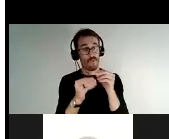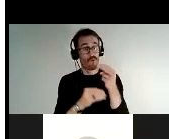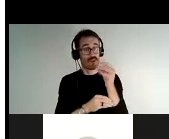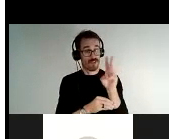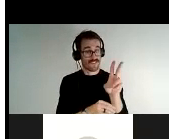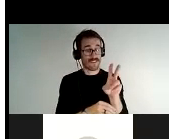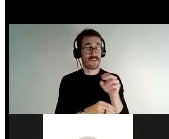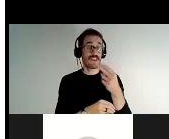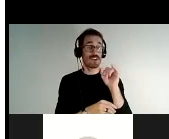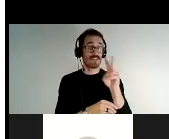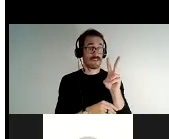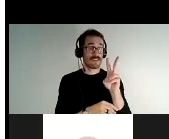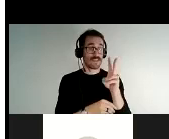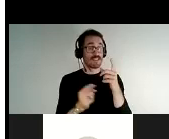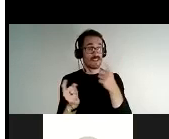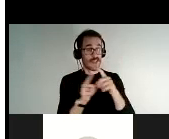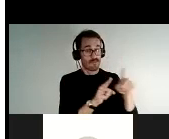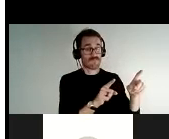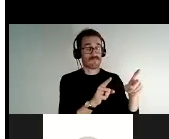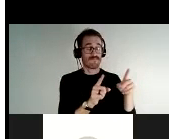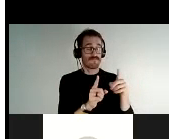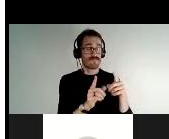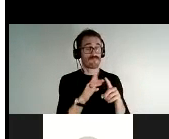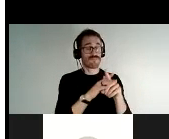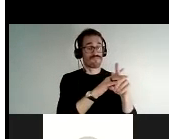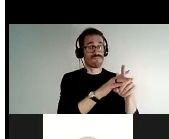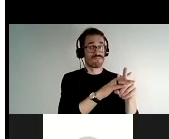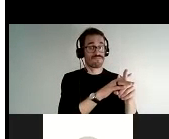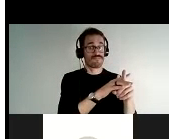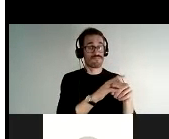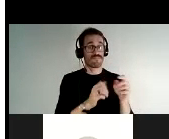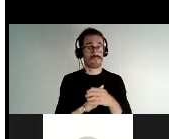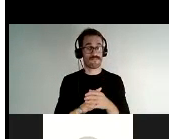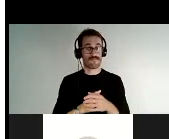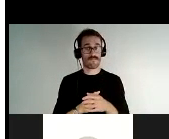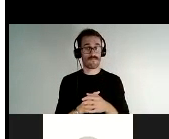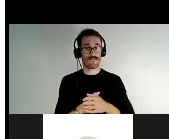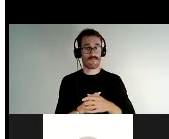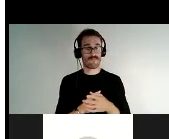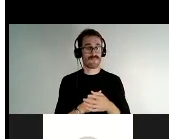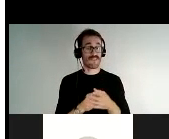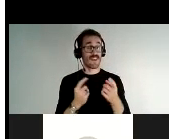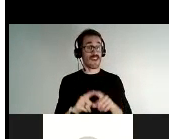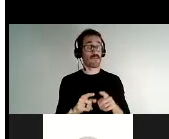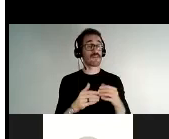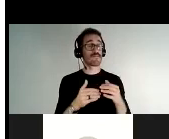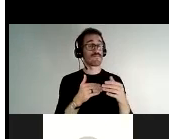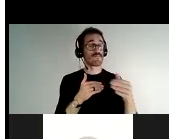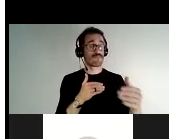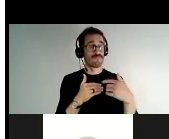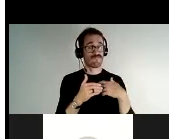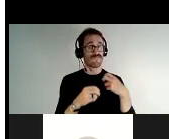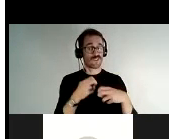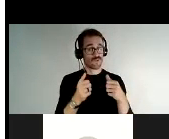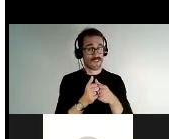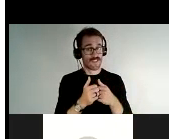vulnerability due to, as I mentioned, cognitive impairment or physical issues. And the reason why that came up is